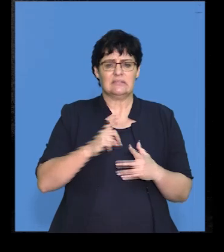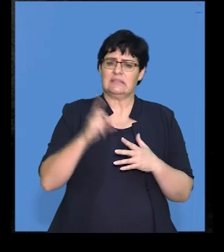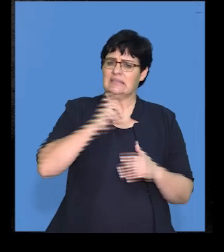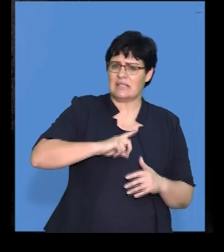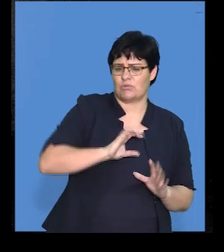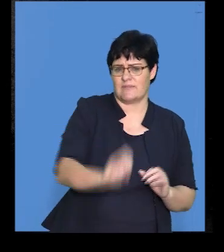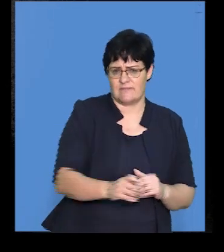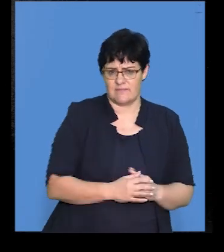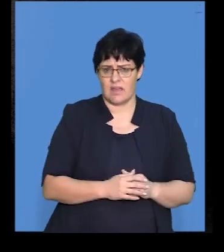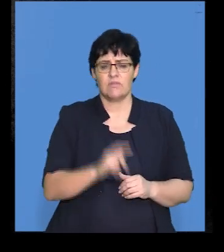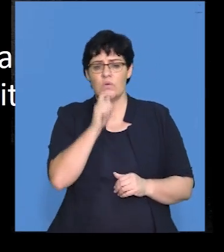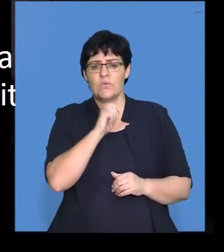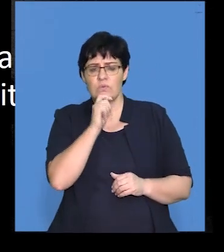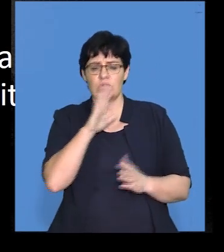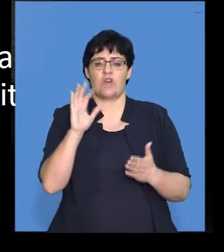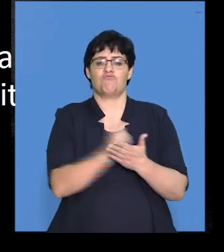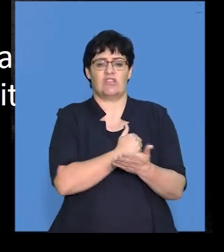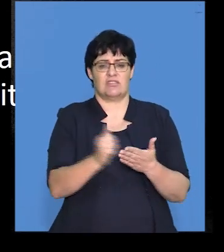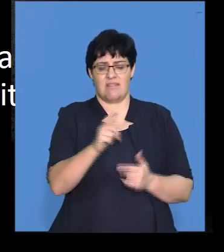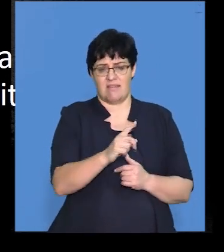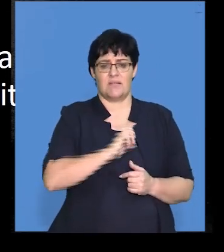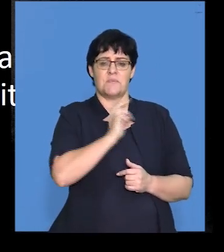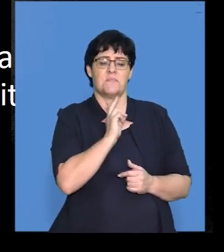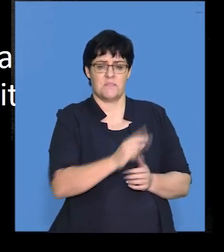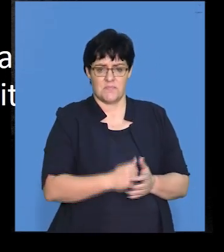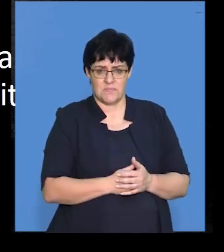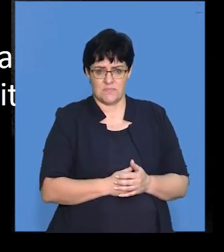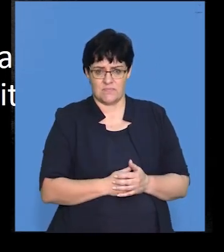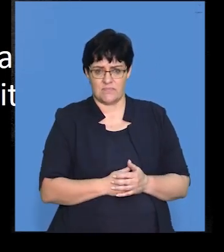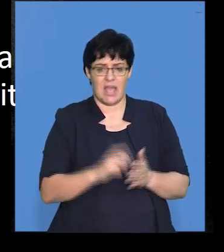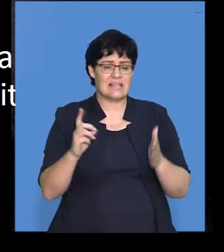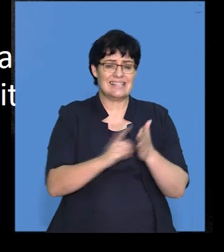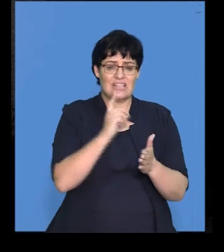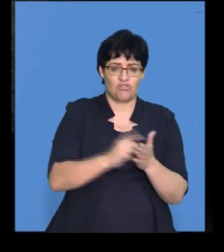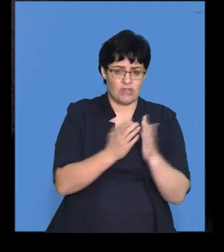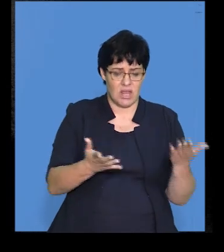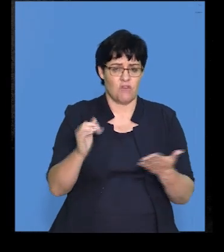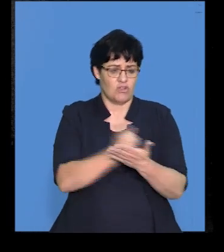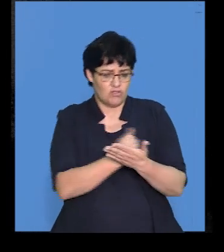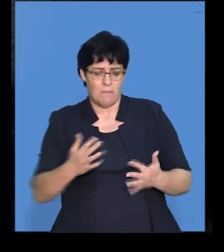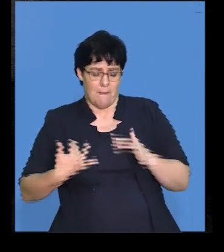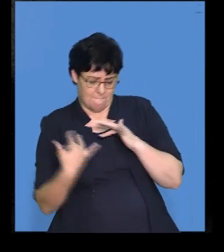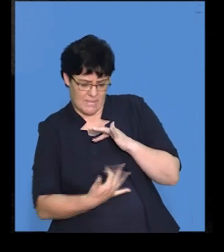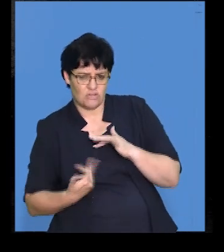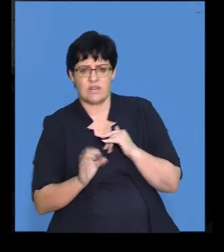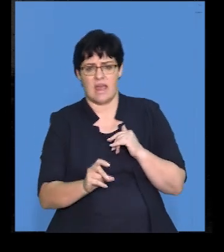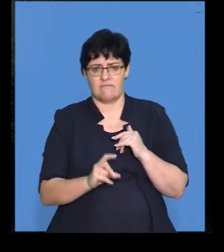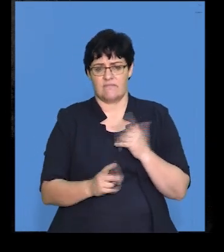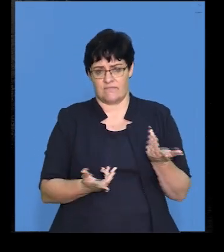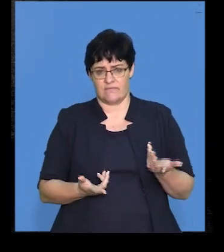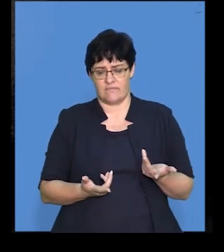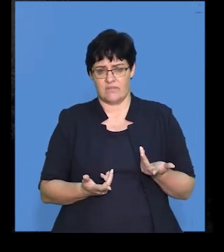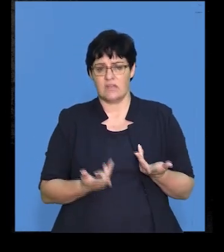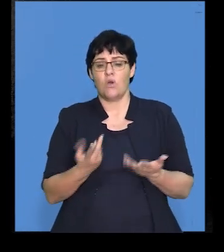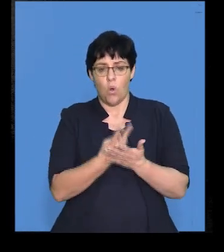and he uses a register, he uses a dictionary to show how passionate he is about it. He